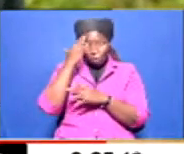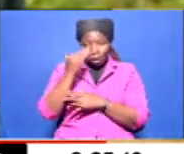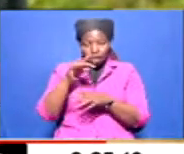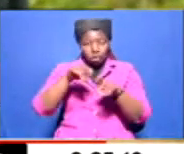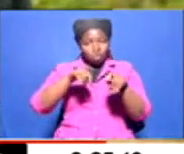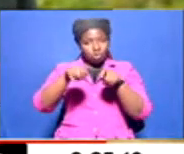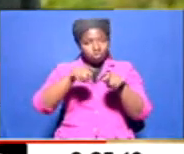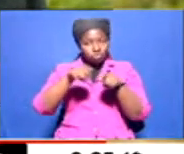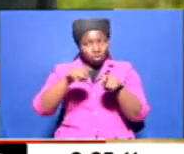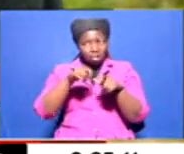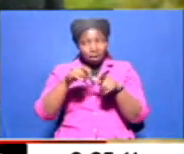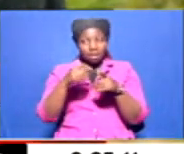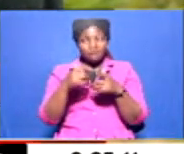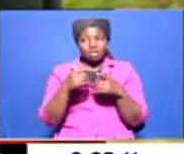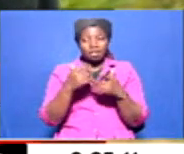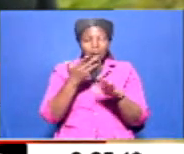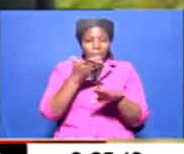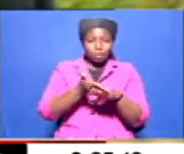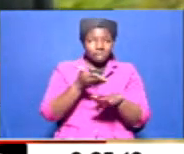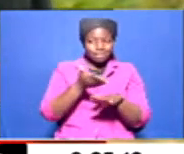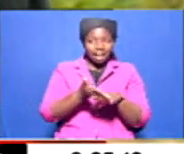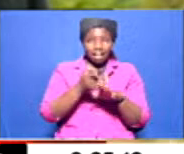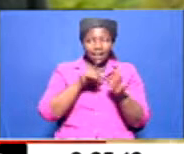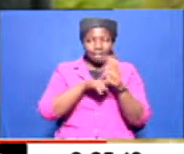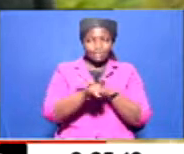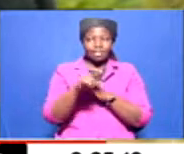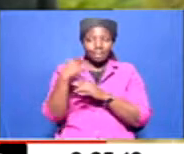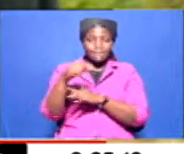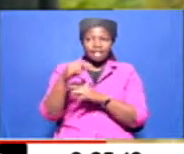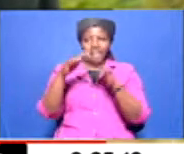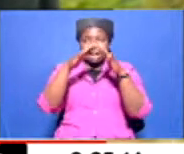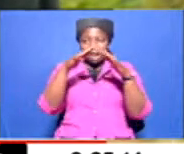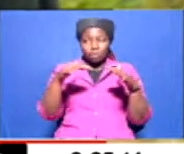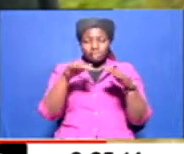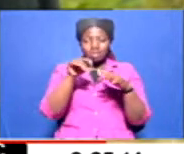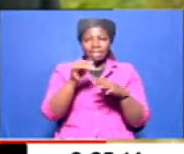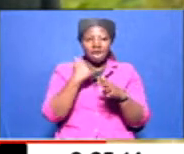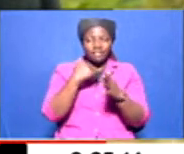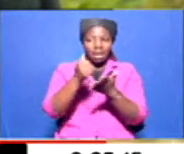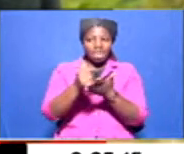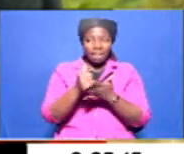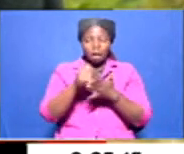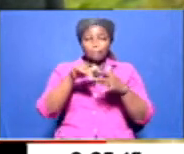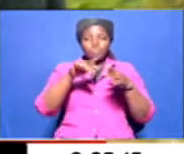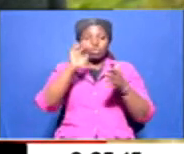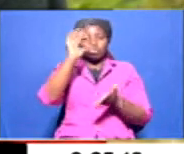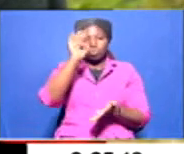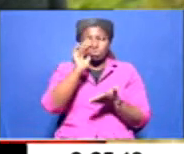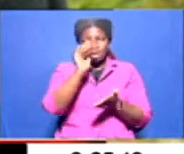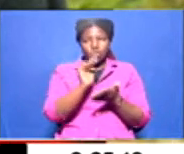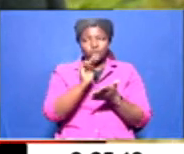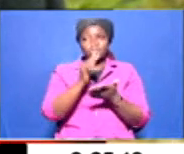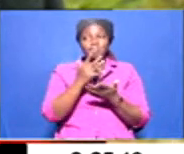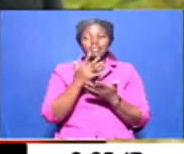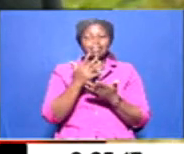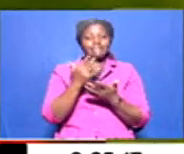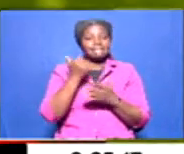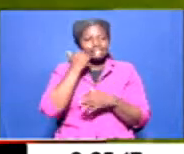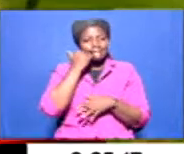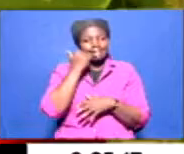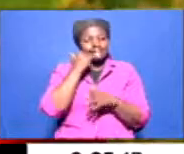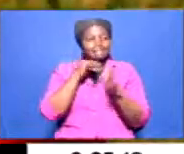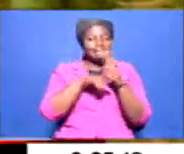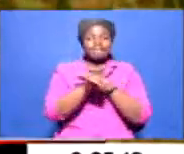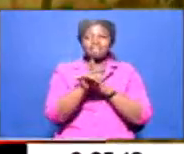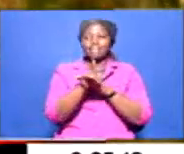of moisture in the greenhouse, it has helped to reduce the fungal diseases in the crop.